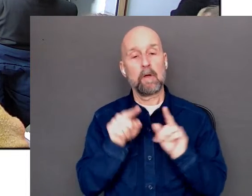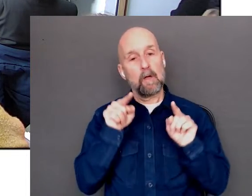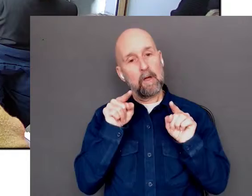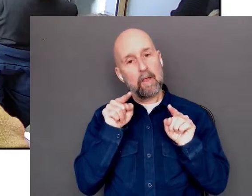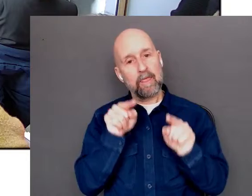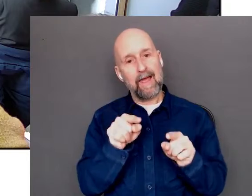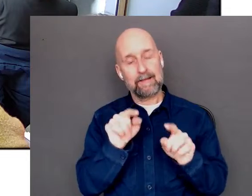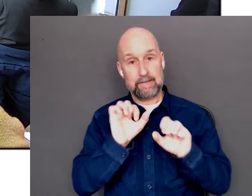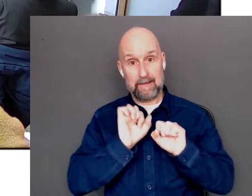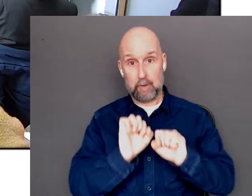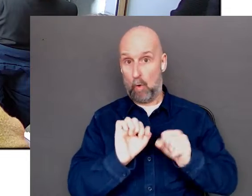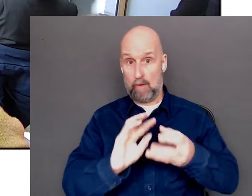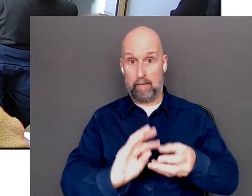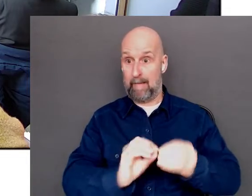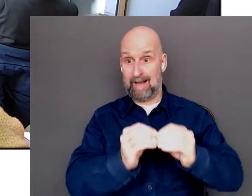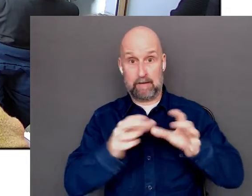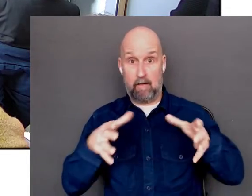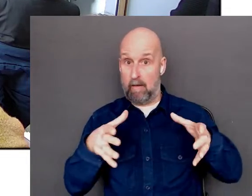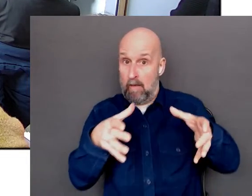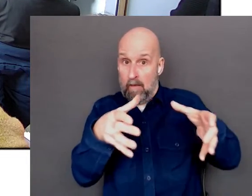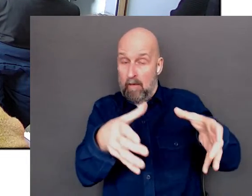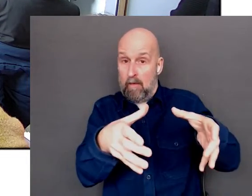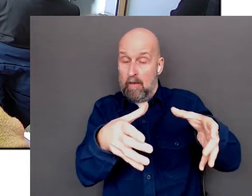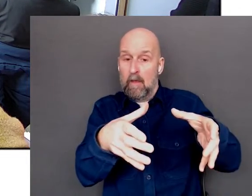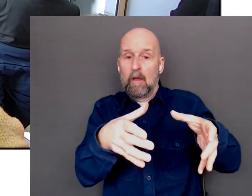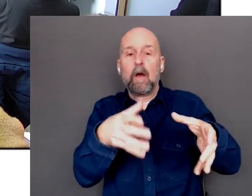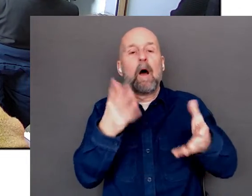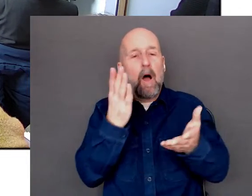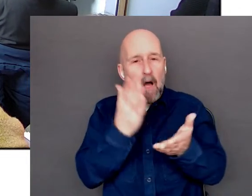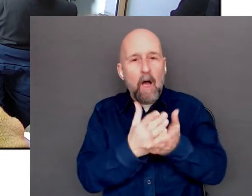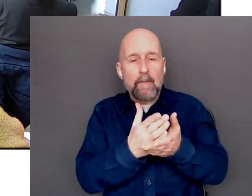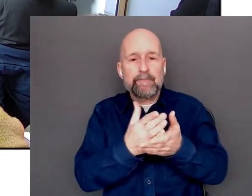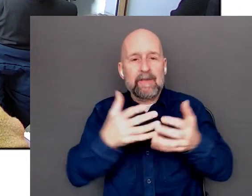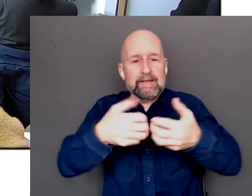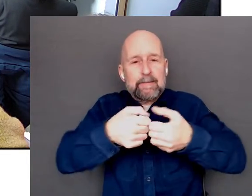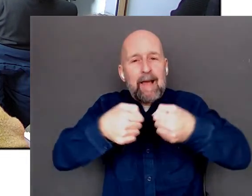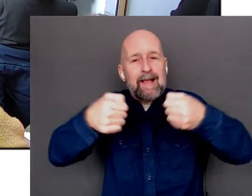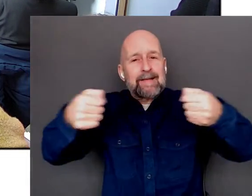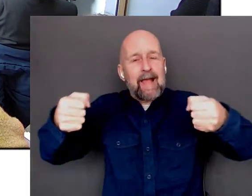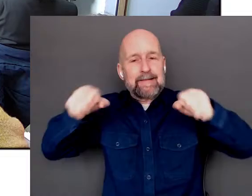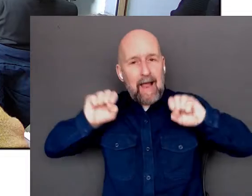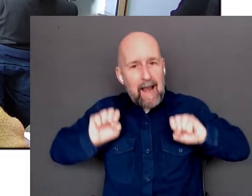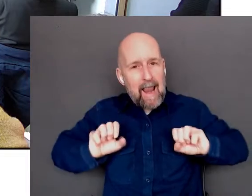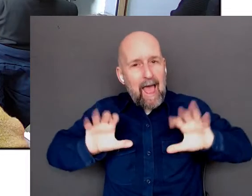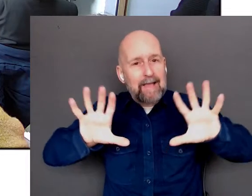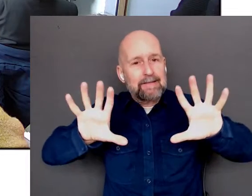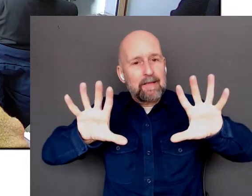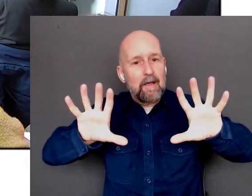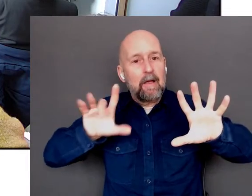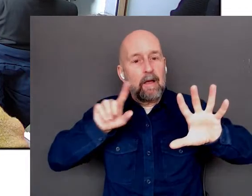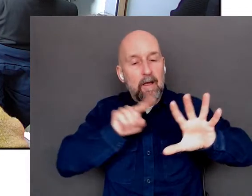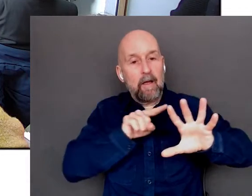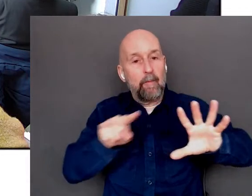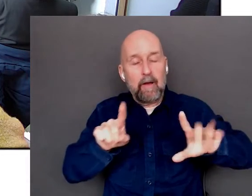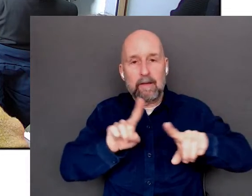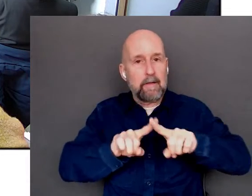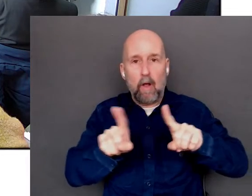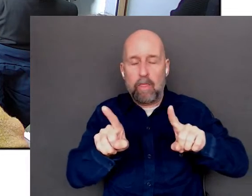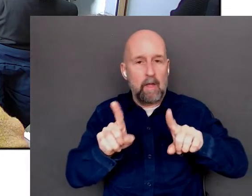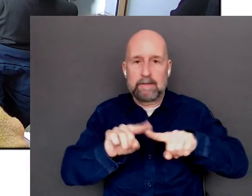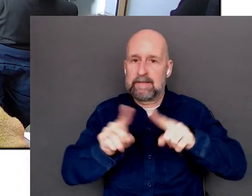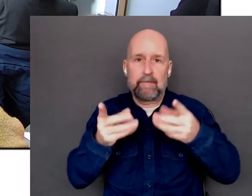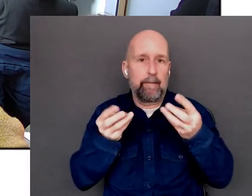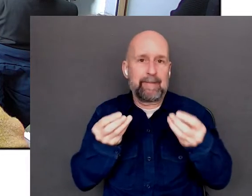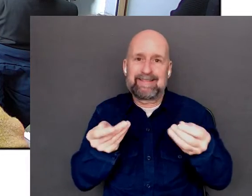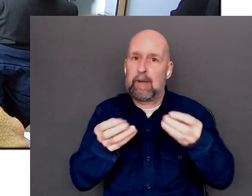So it's, of course, there's light being projected on a spandex, but since it's such an otherworldly material, we kind of see